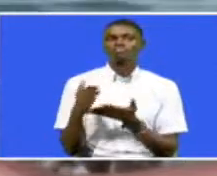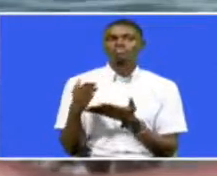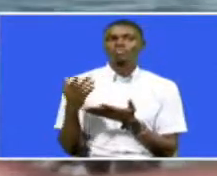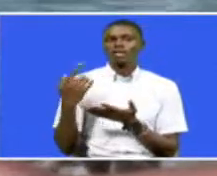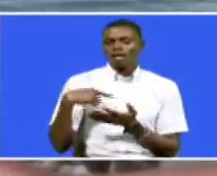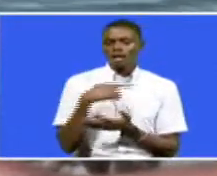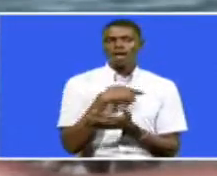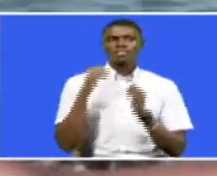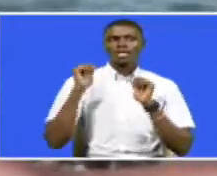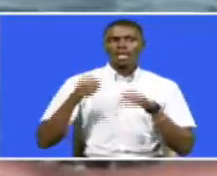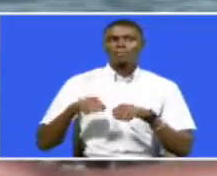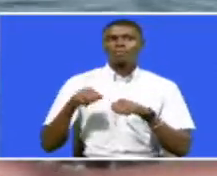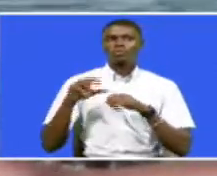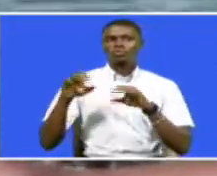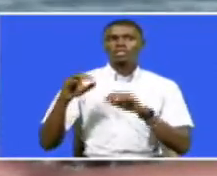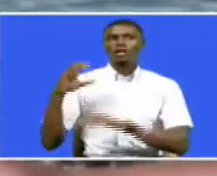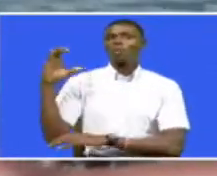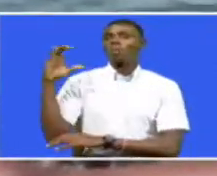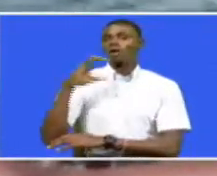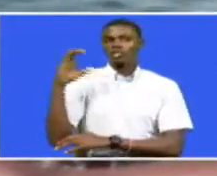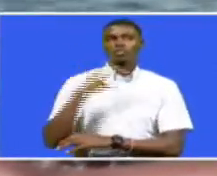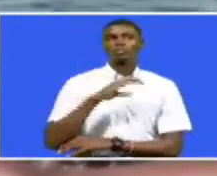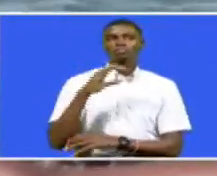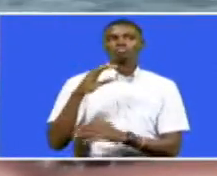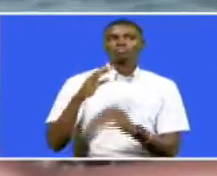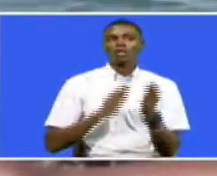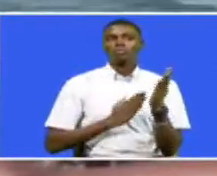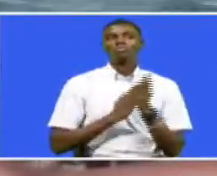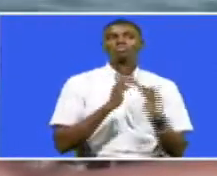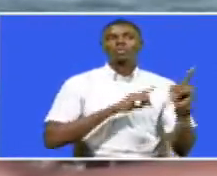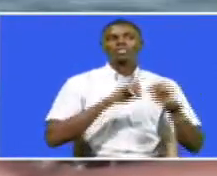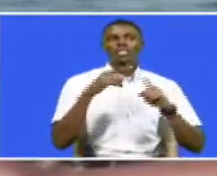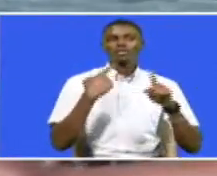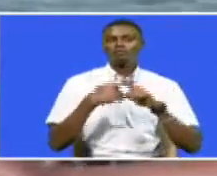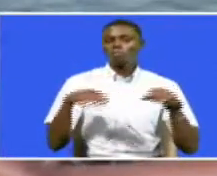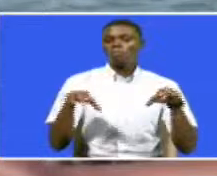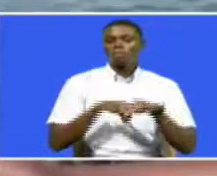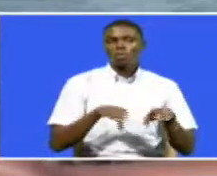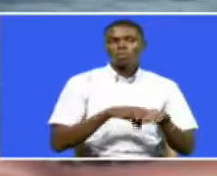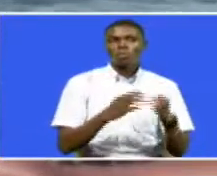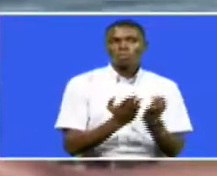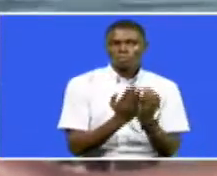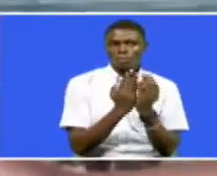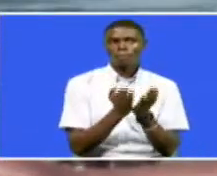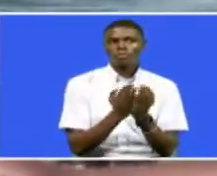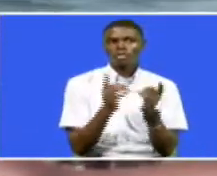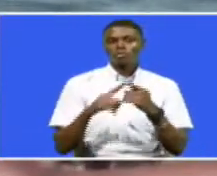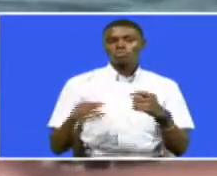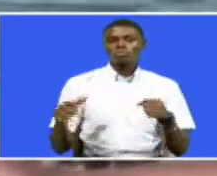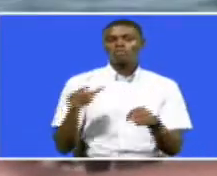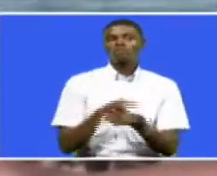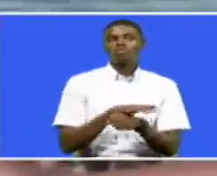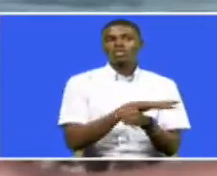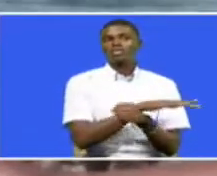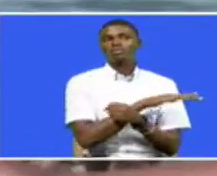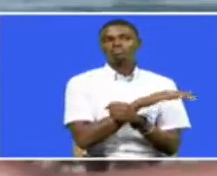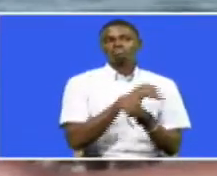been able to take our customers through a journey from the wooden boats to the fully